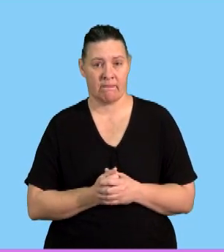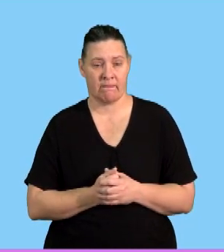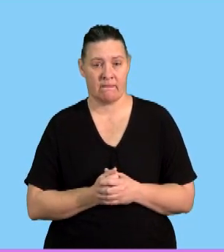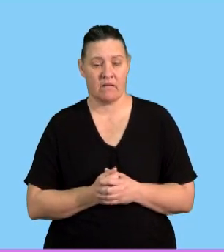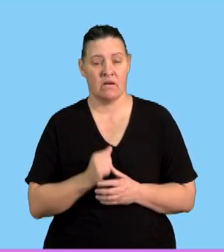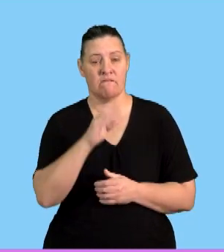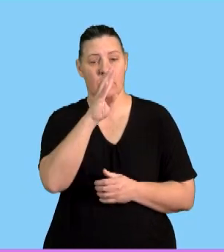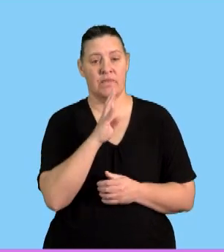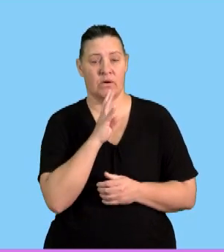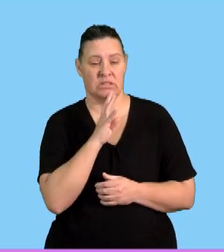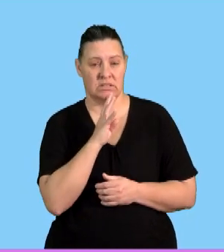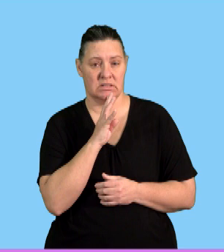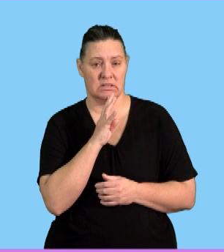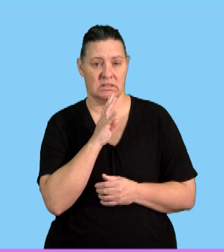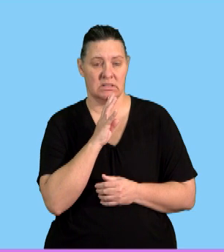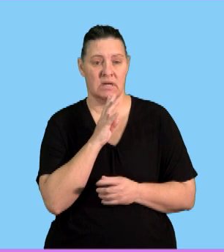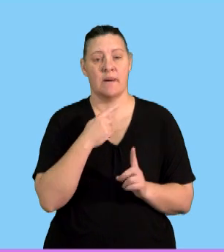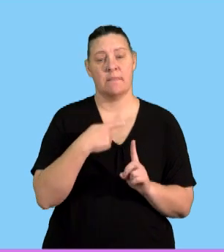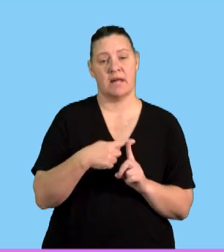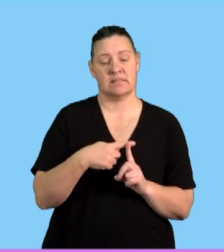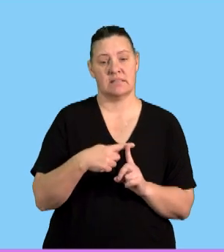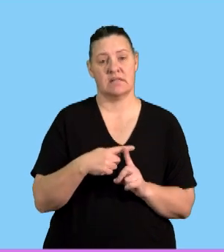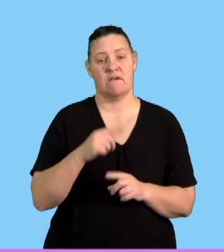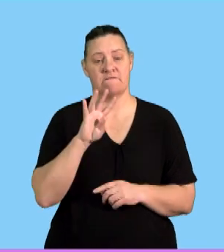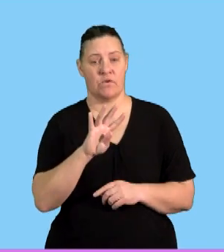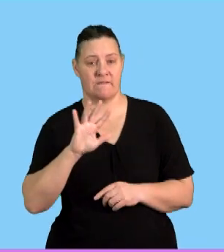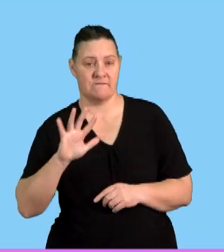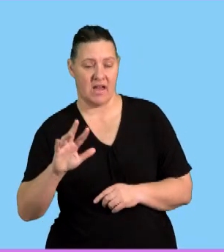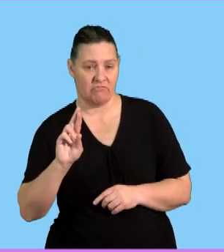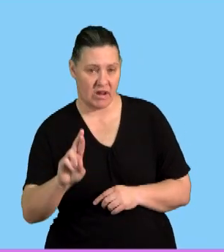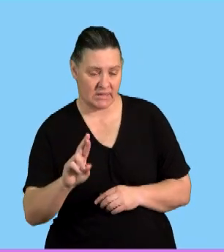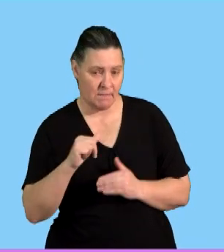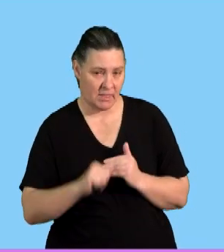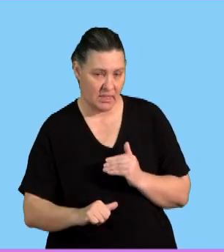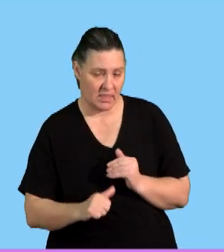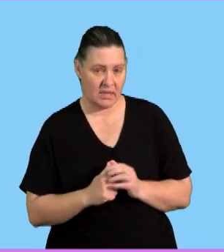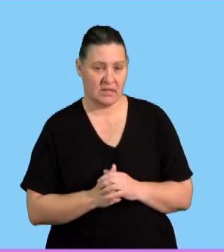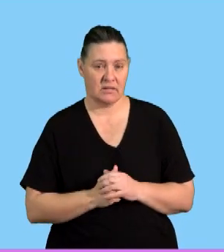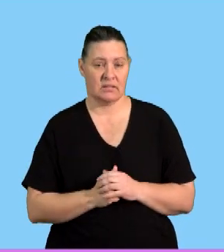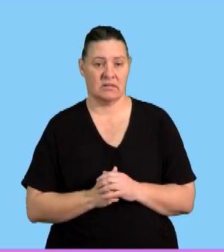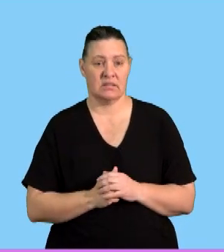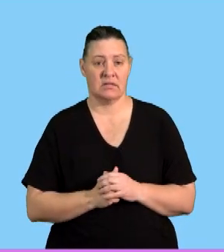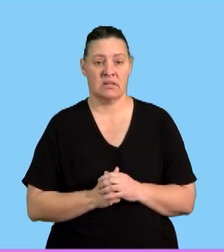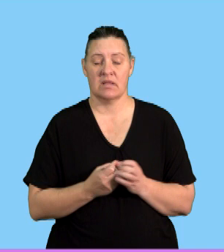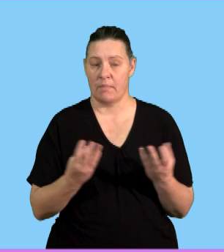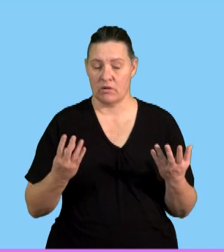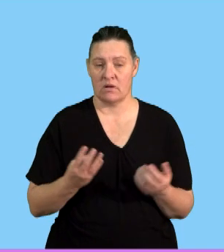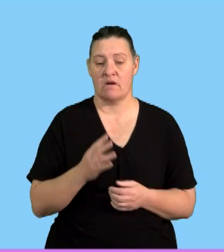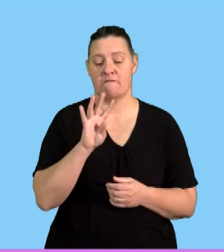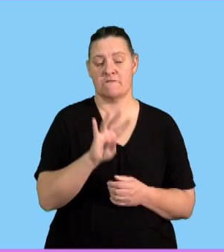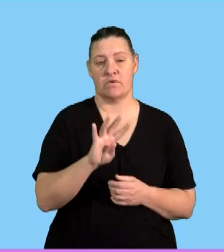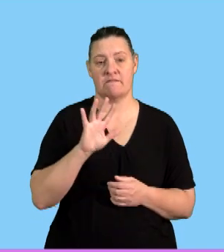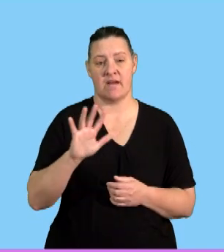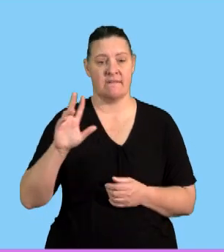is 4,000 Rand plus the 45 Rand per mug, and that will be